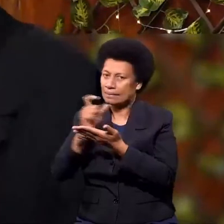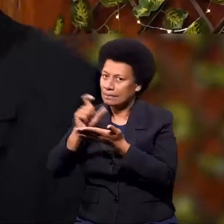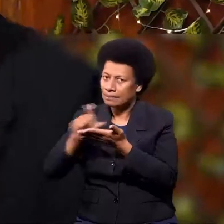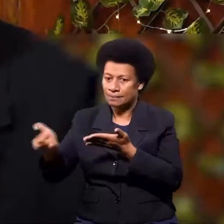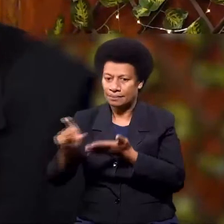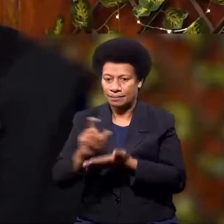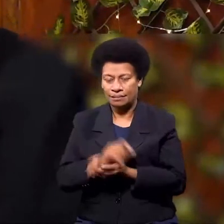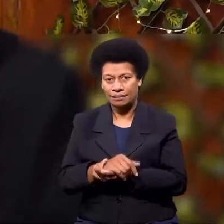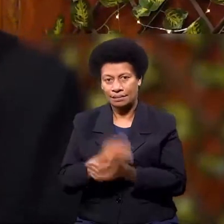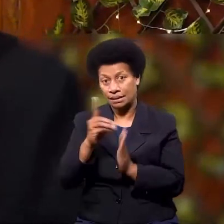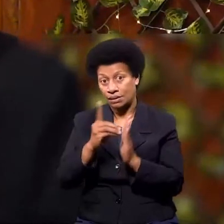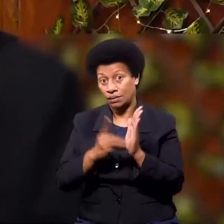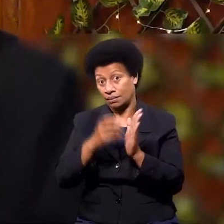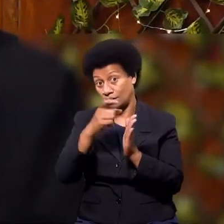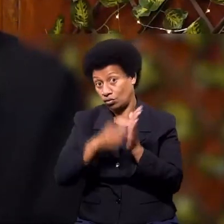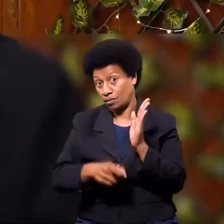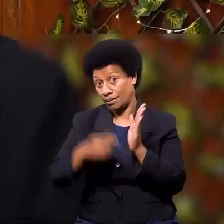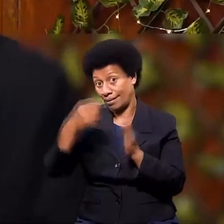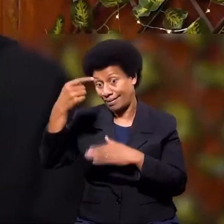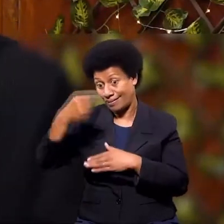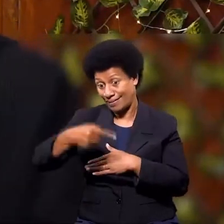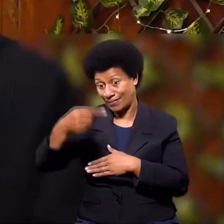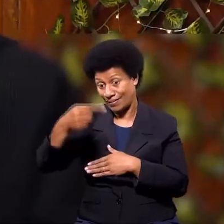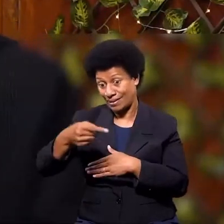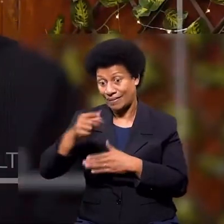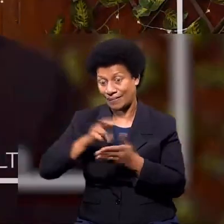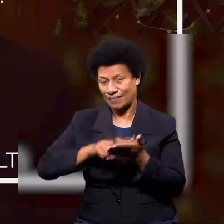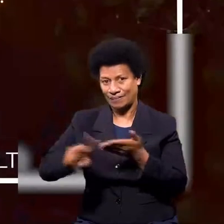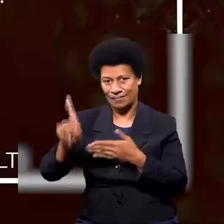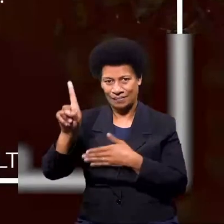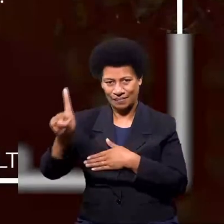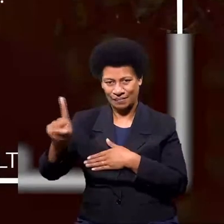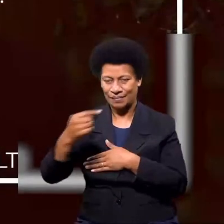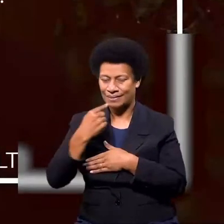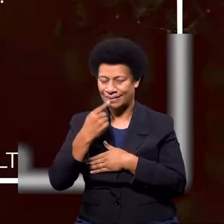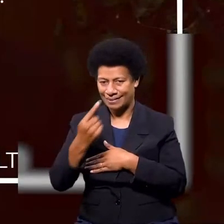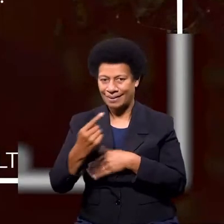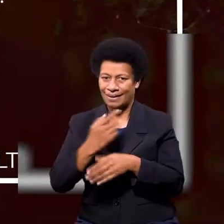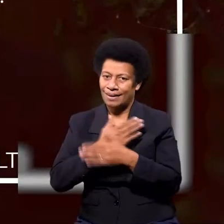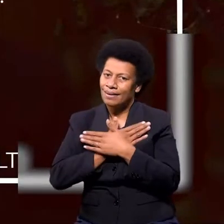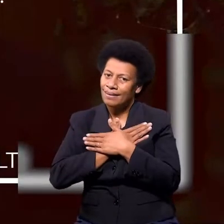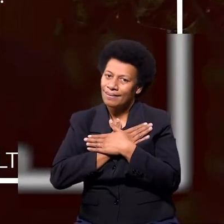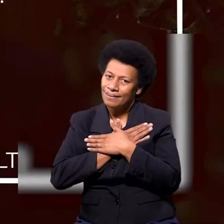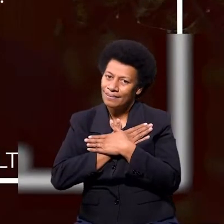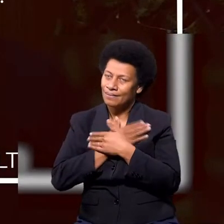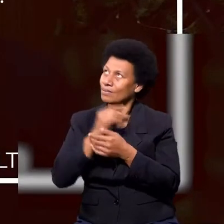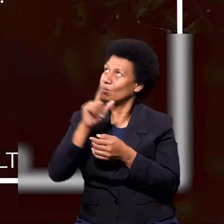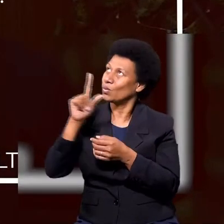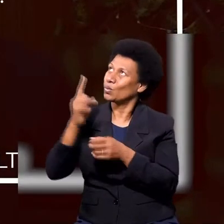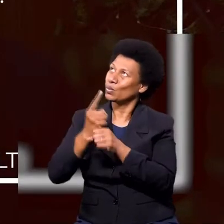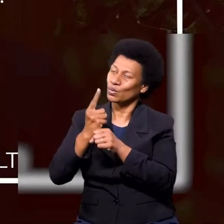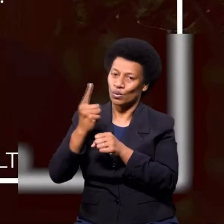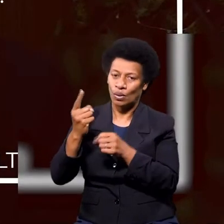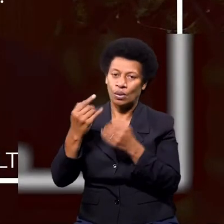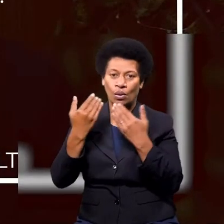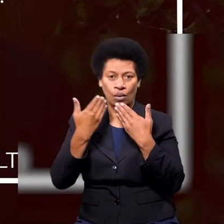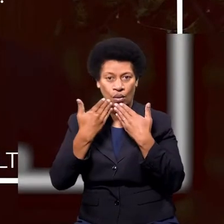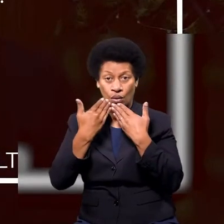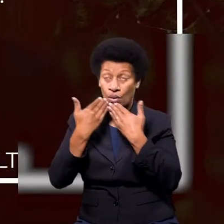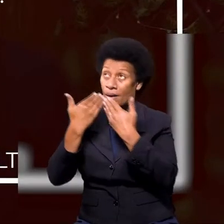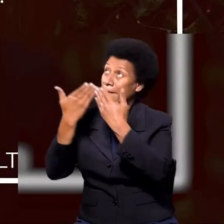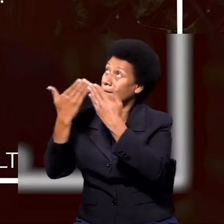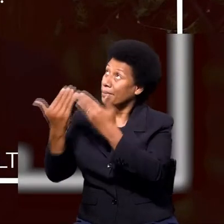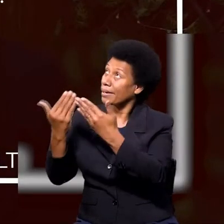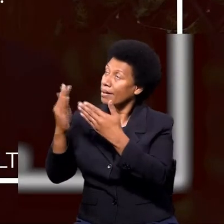I just want to read out Deuteronomy chapter 11. Deuteronomy chapter 11, verse 1, and it says, "You must love the Lord your God and